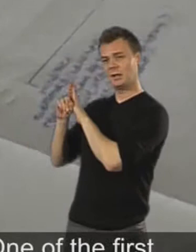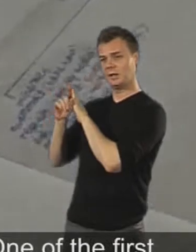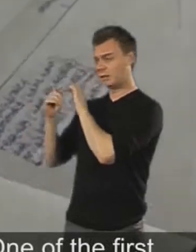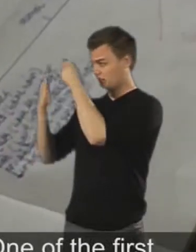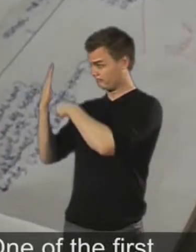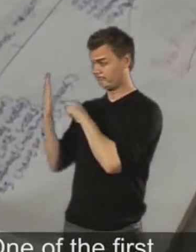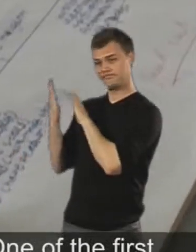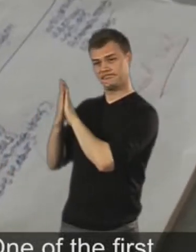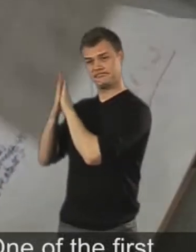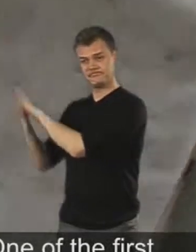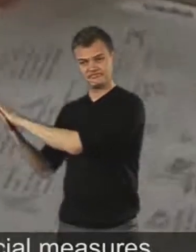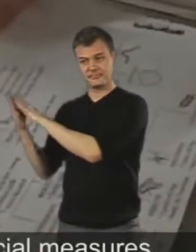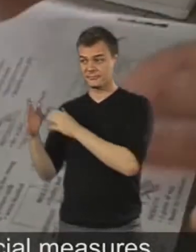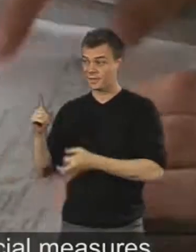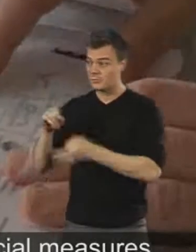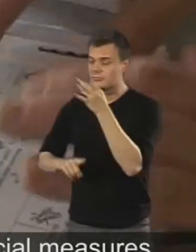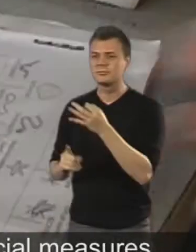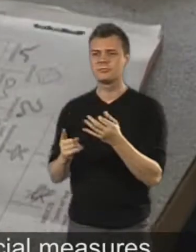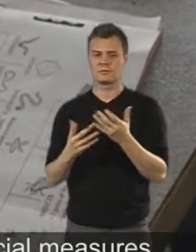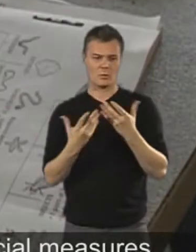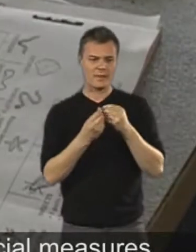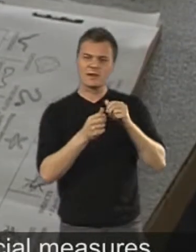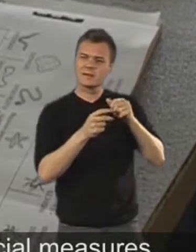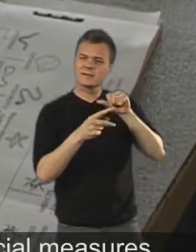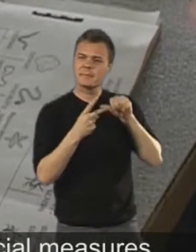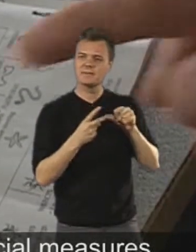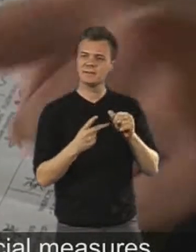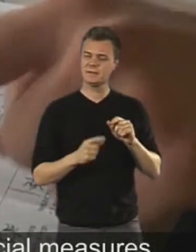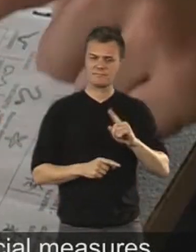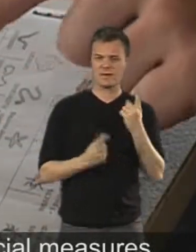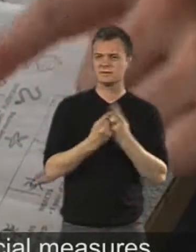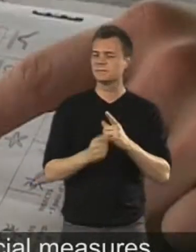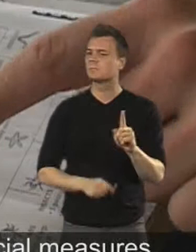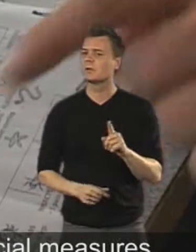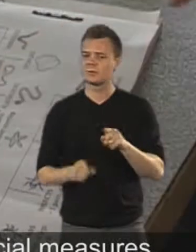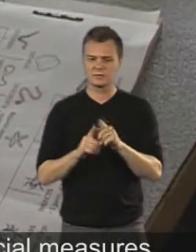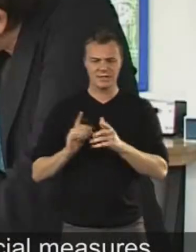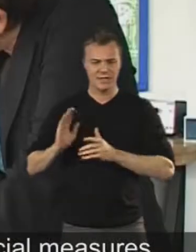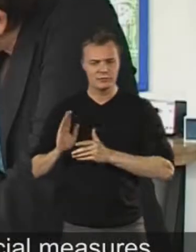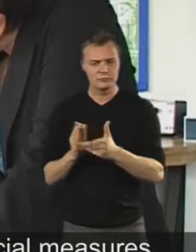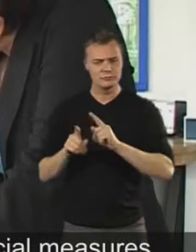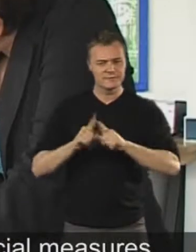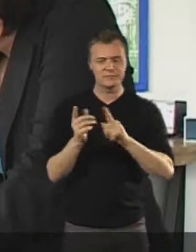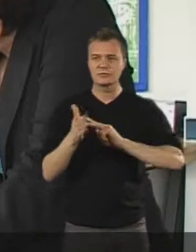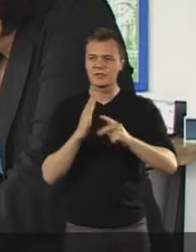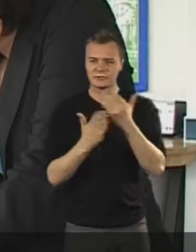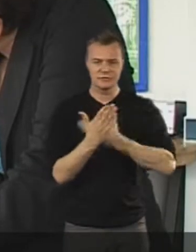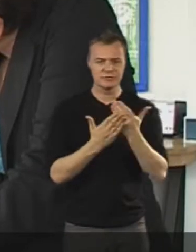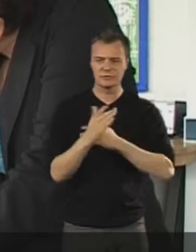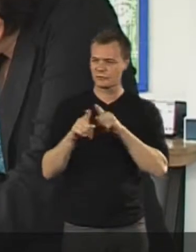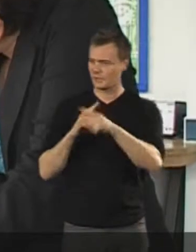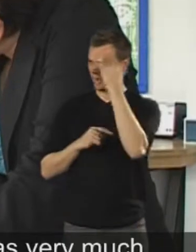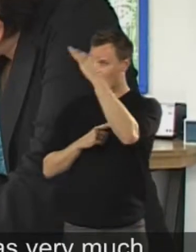Claire and her deputy did to help to bring the school successfully out of special measures was to introduce strategies to change the ethos of the